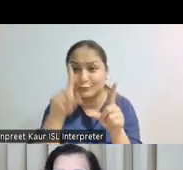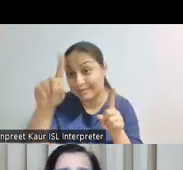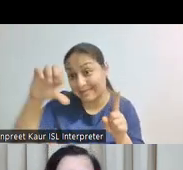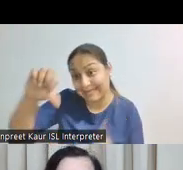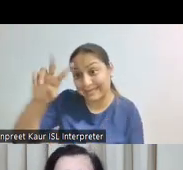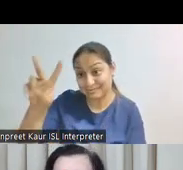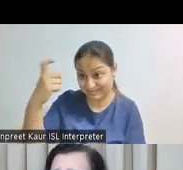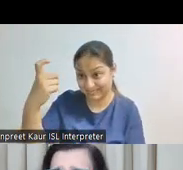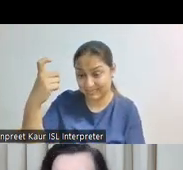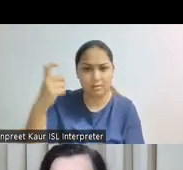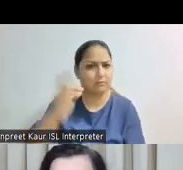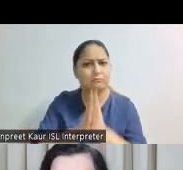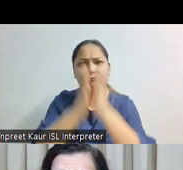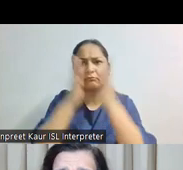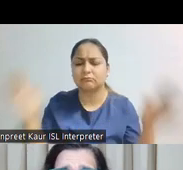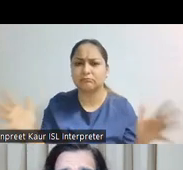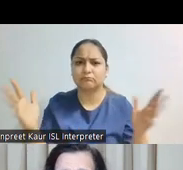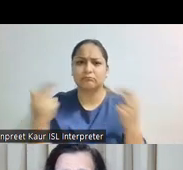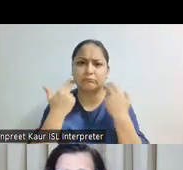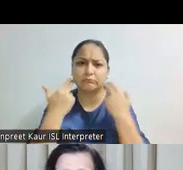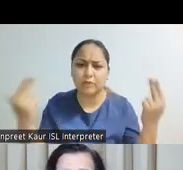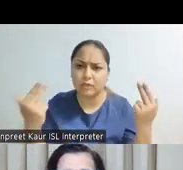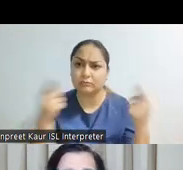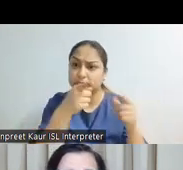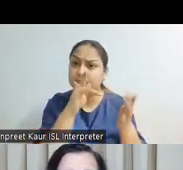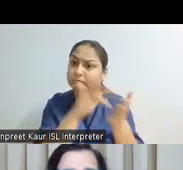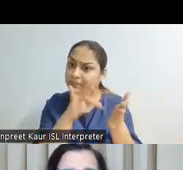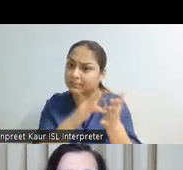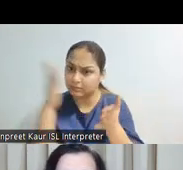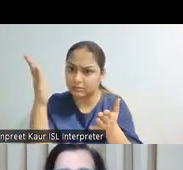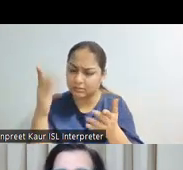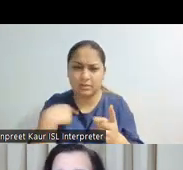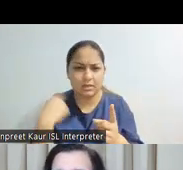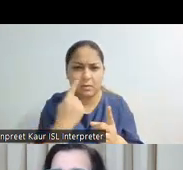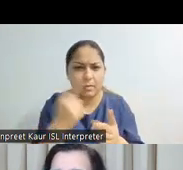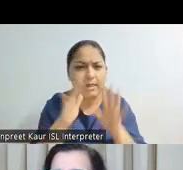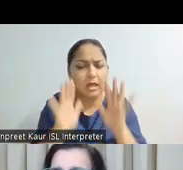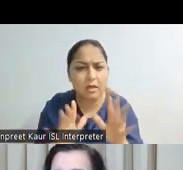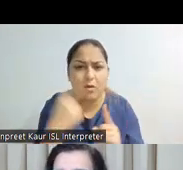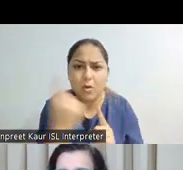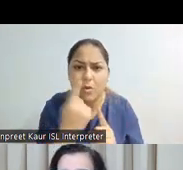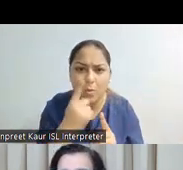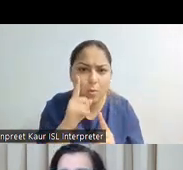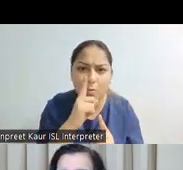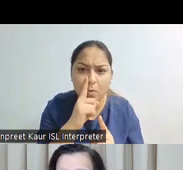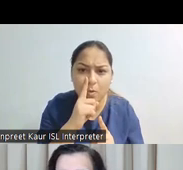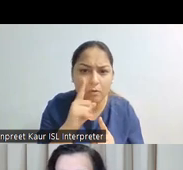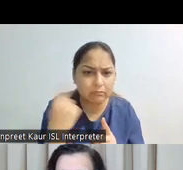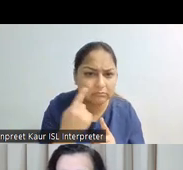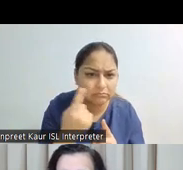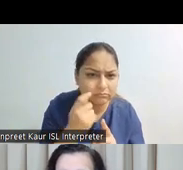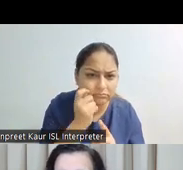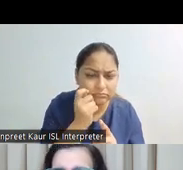1927, most preeminent conference in physics, we just have one single woman, Marie